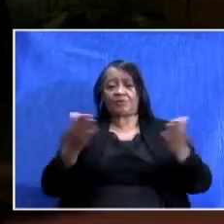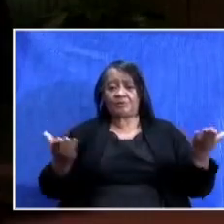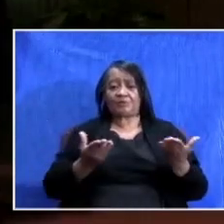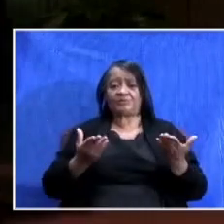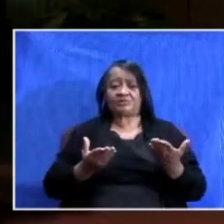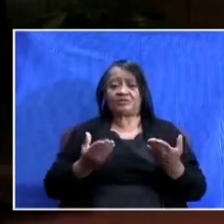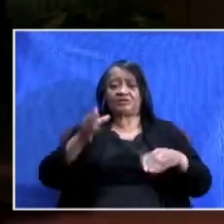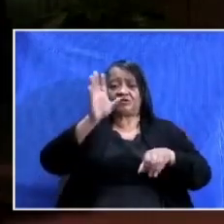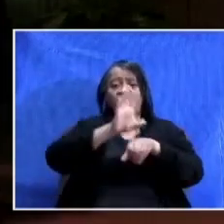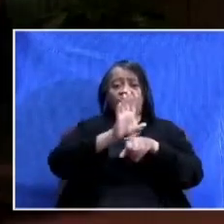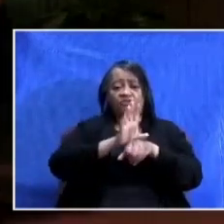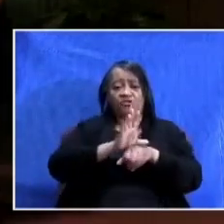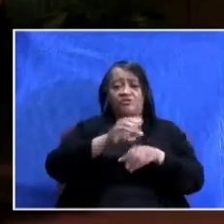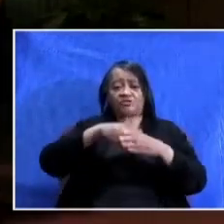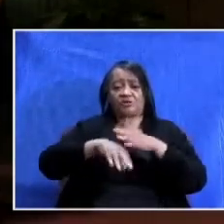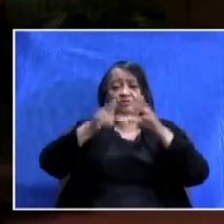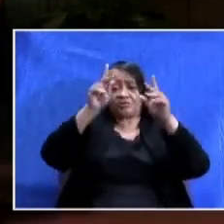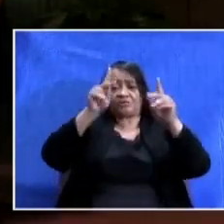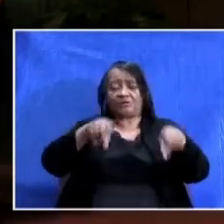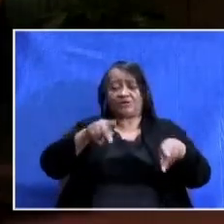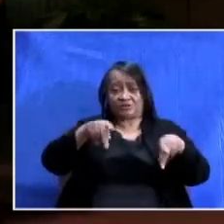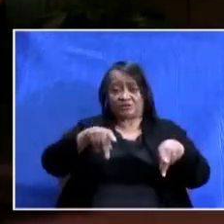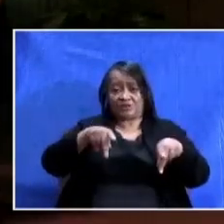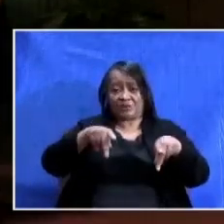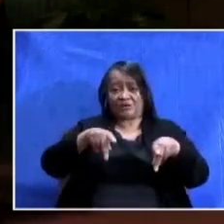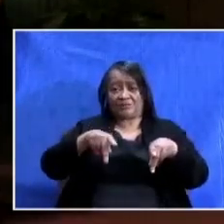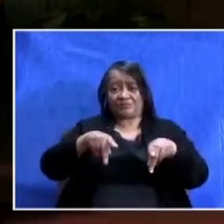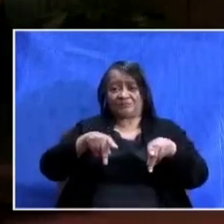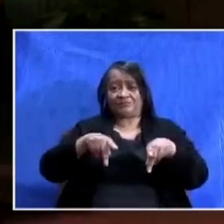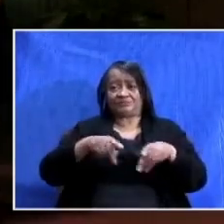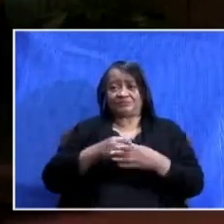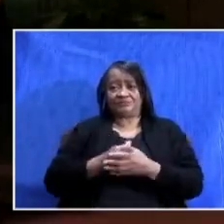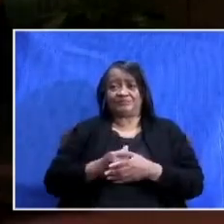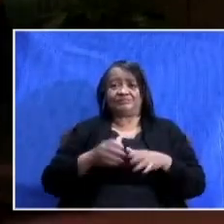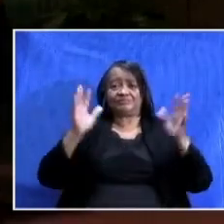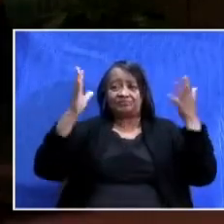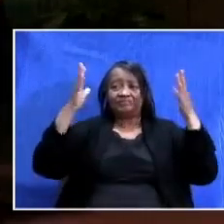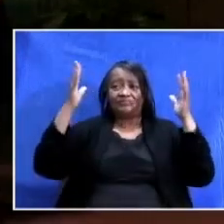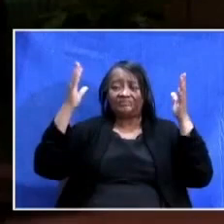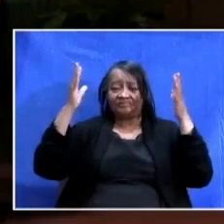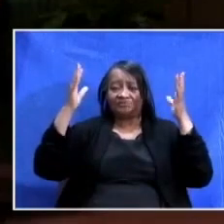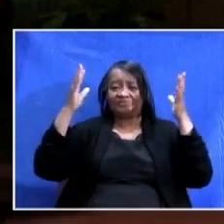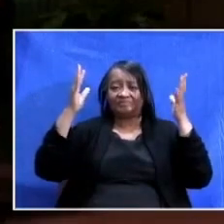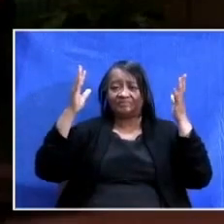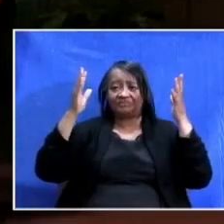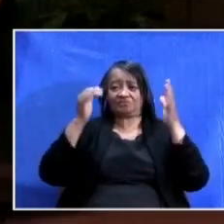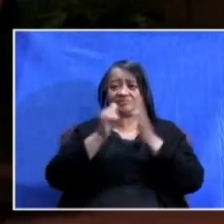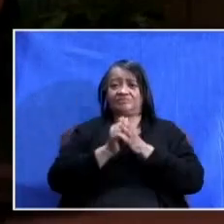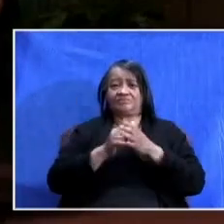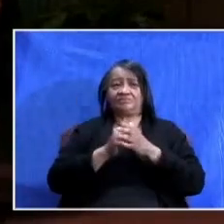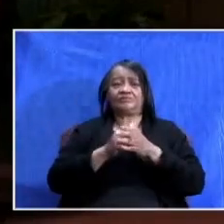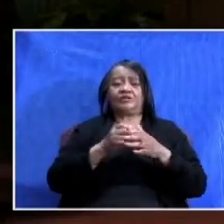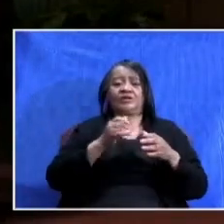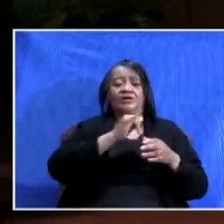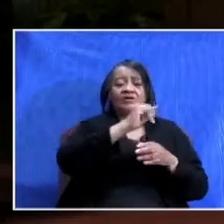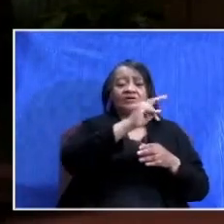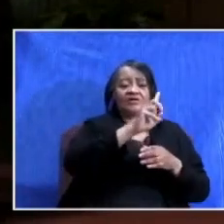all of our campuses. Amen. All of our campuses. Amen. If you are in